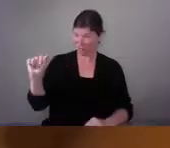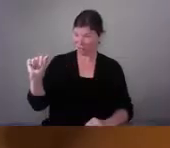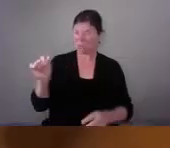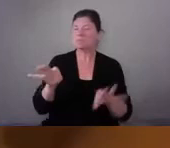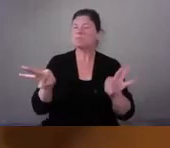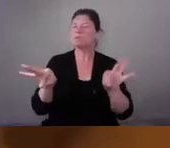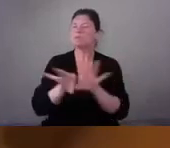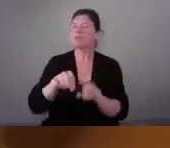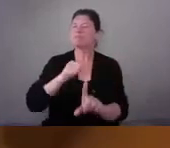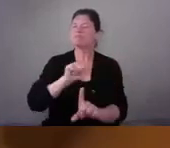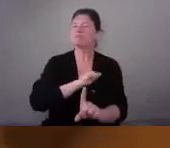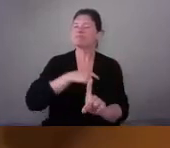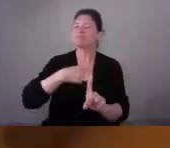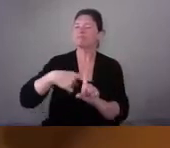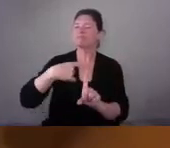positive.